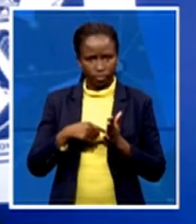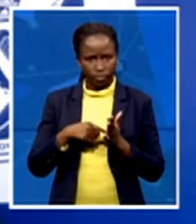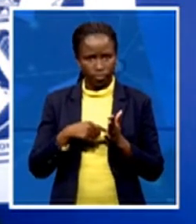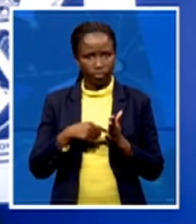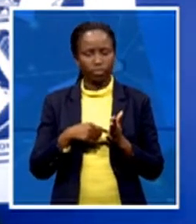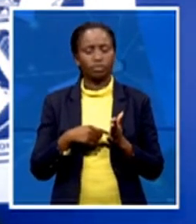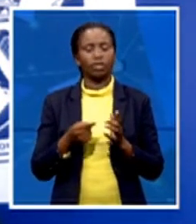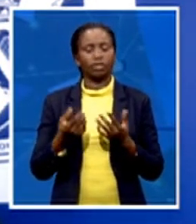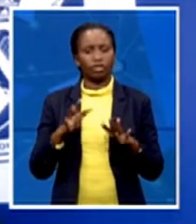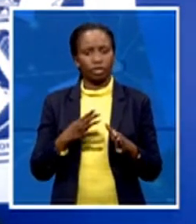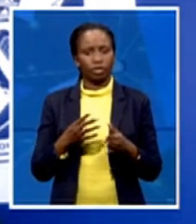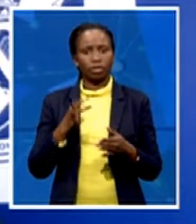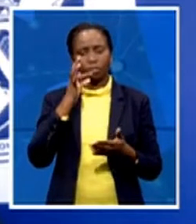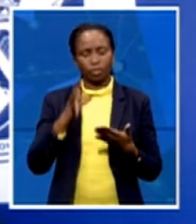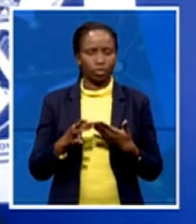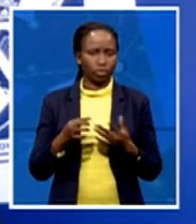to various